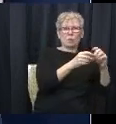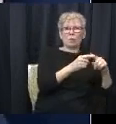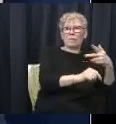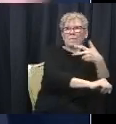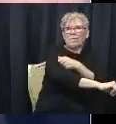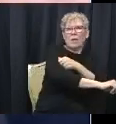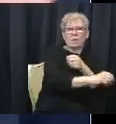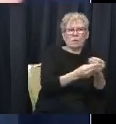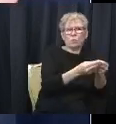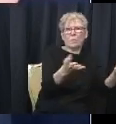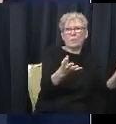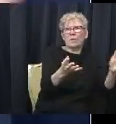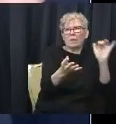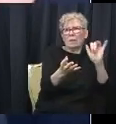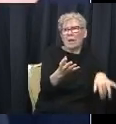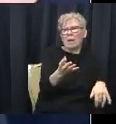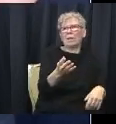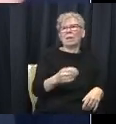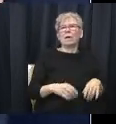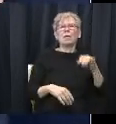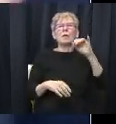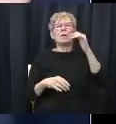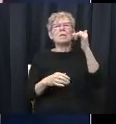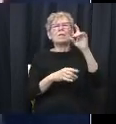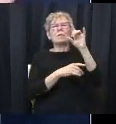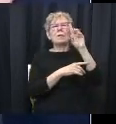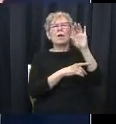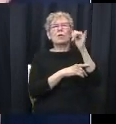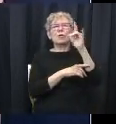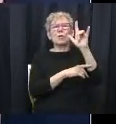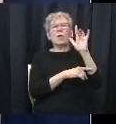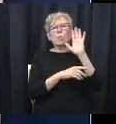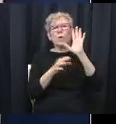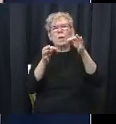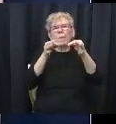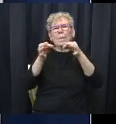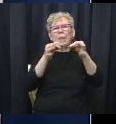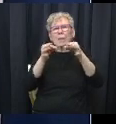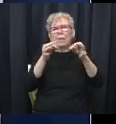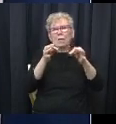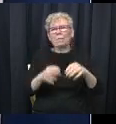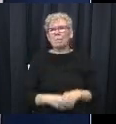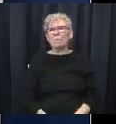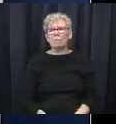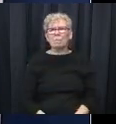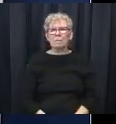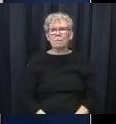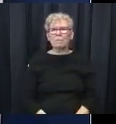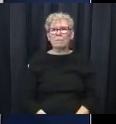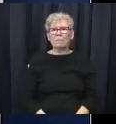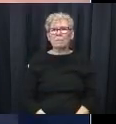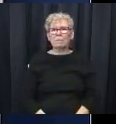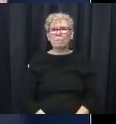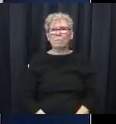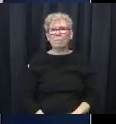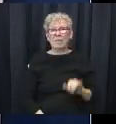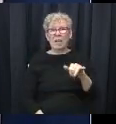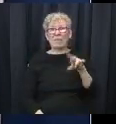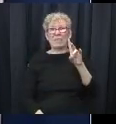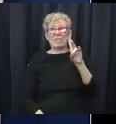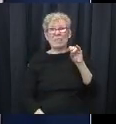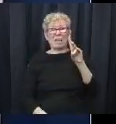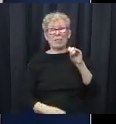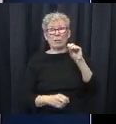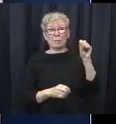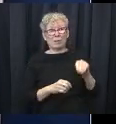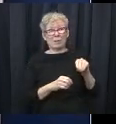one piece of this that triggers when 70% of the population 70 and up has received their first vaccination, which we expect